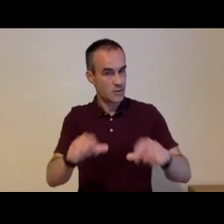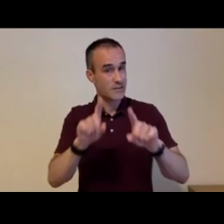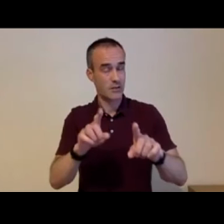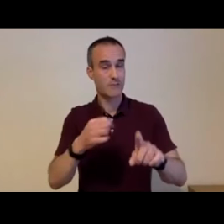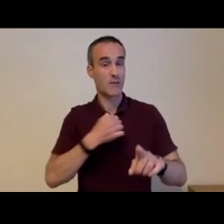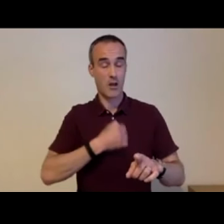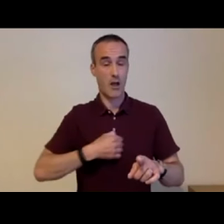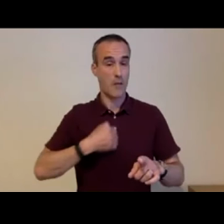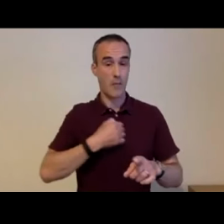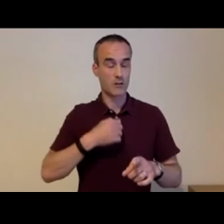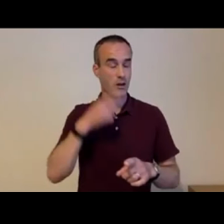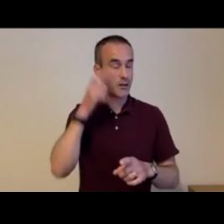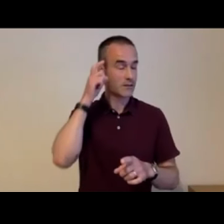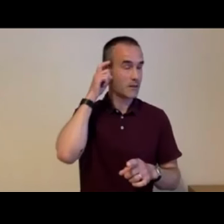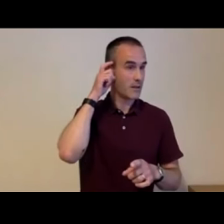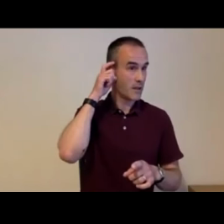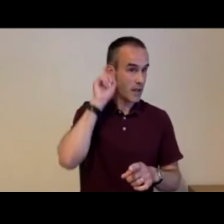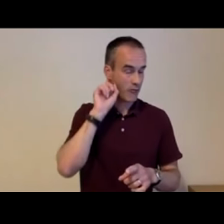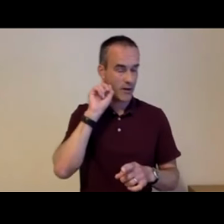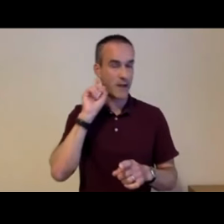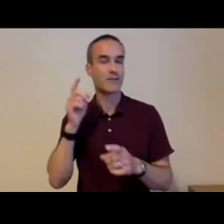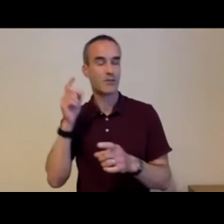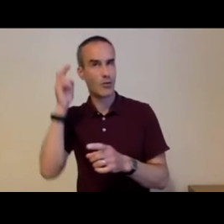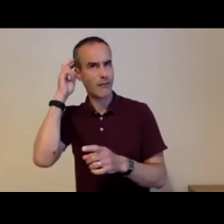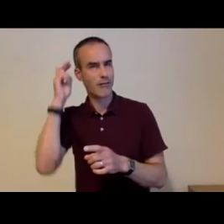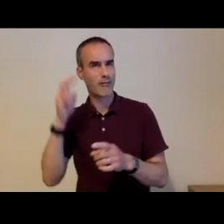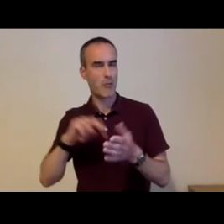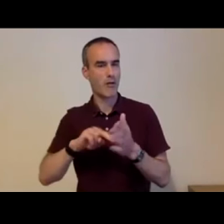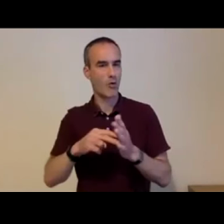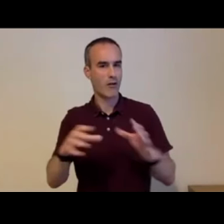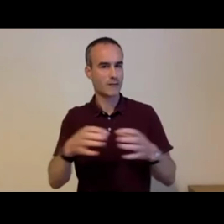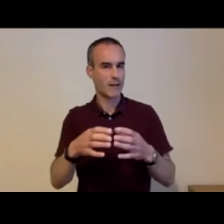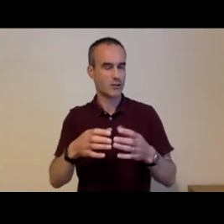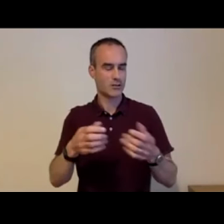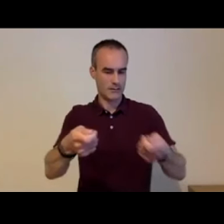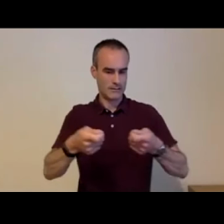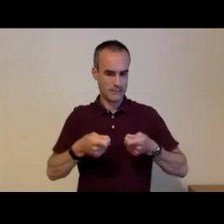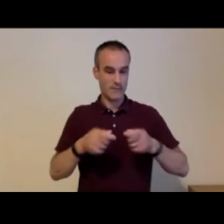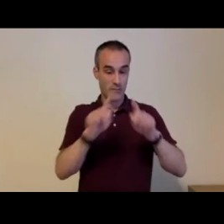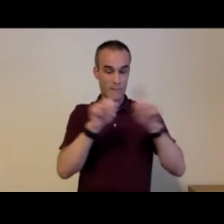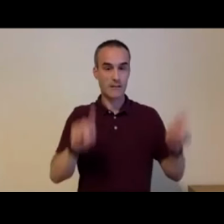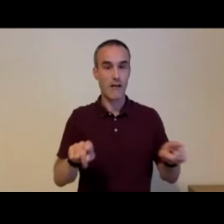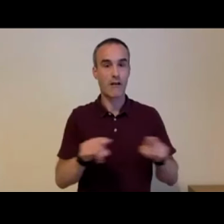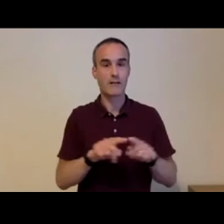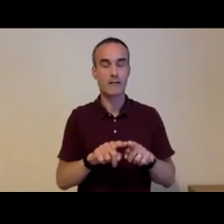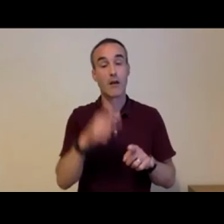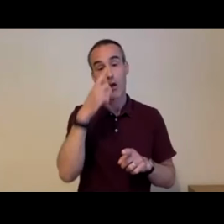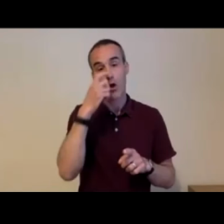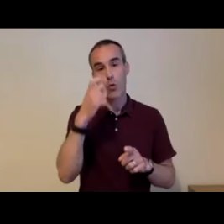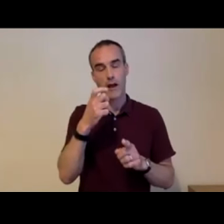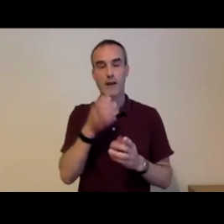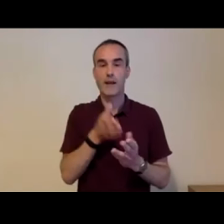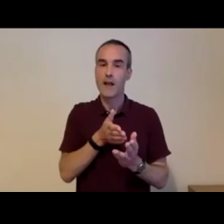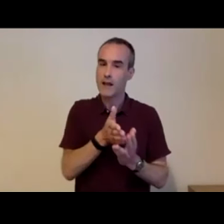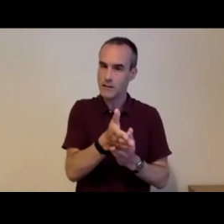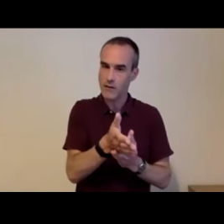aid company and cochlear implant company I borrowed this slide from, but it adequately shows we have points of intervention with technology,